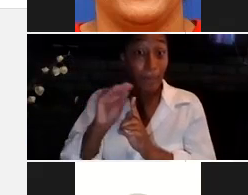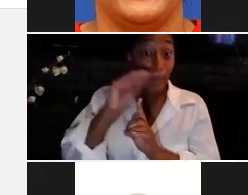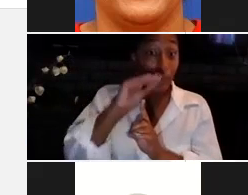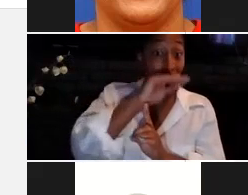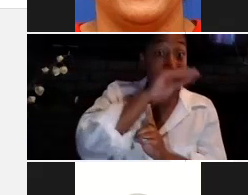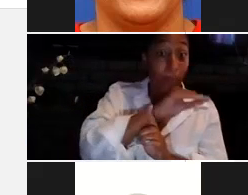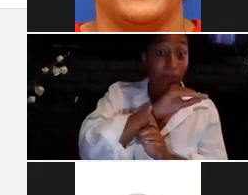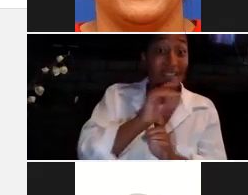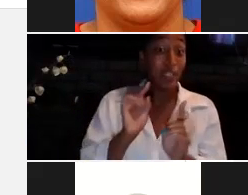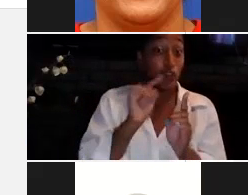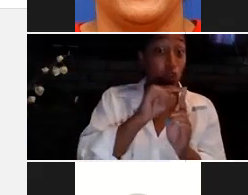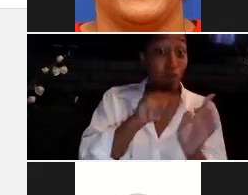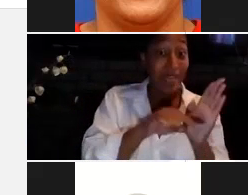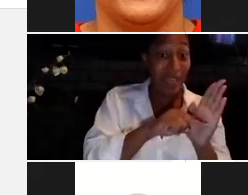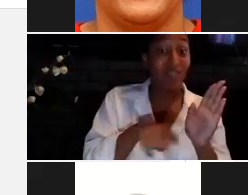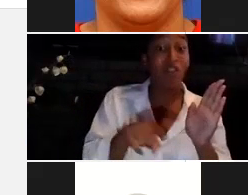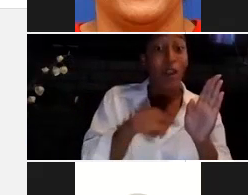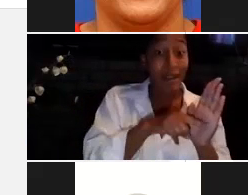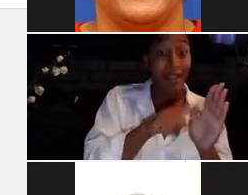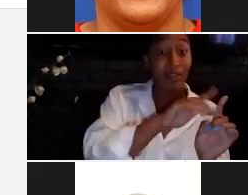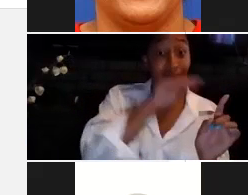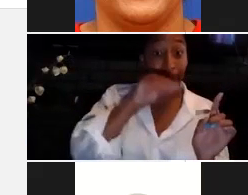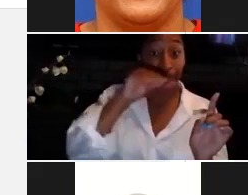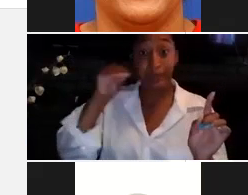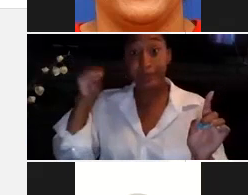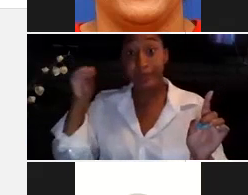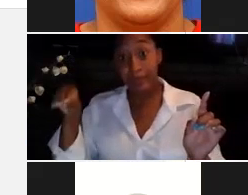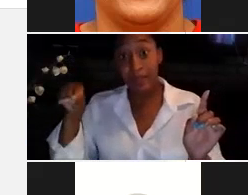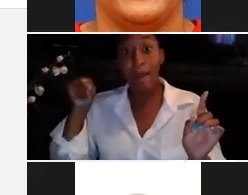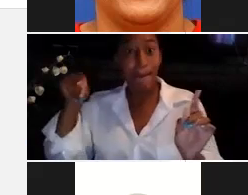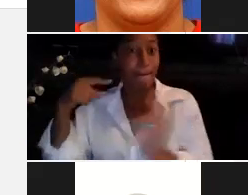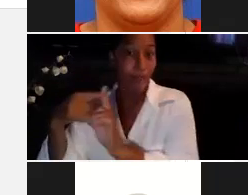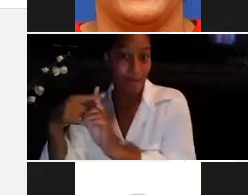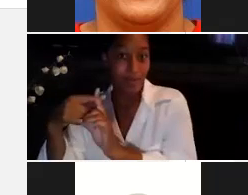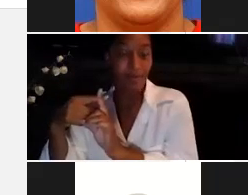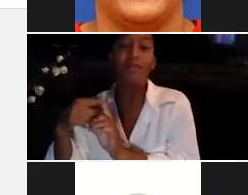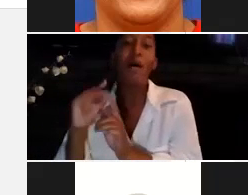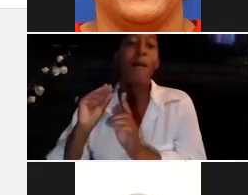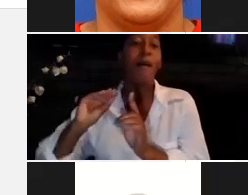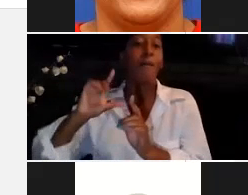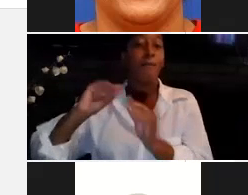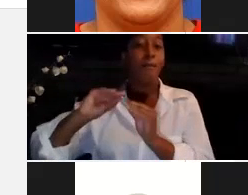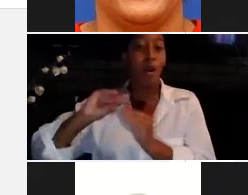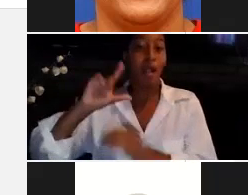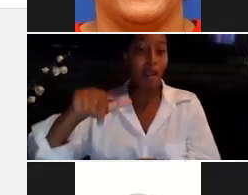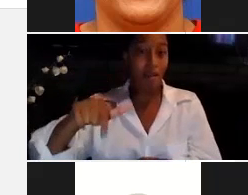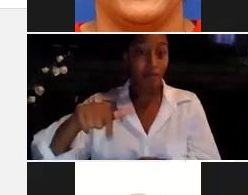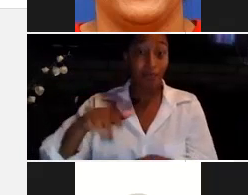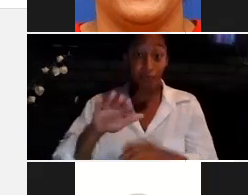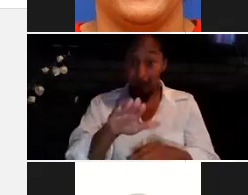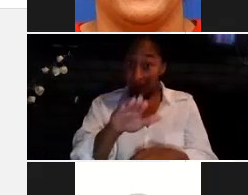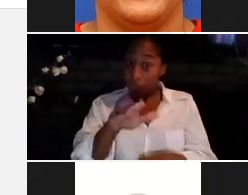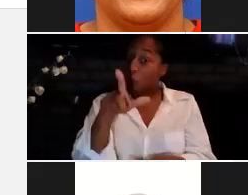detail, especially when we talk about vectors. Okay. Now the unit, because I did say